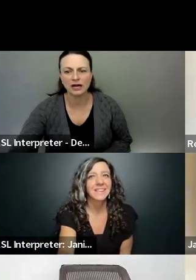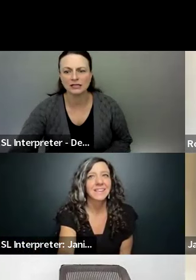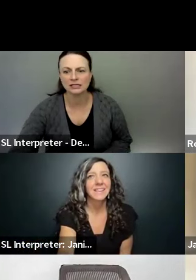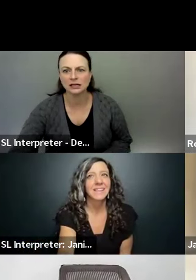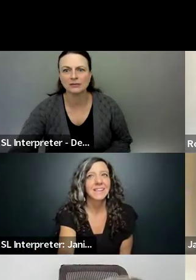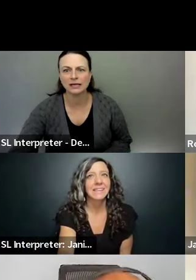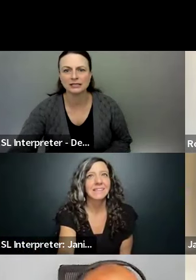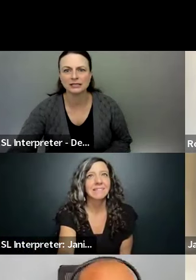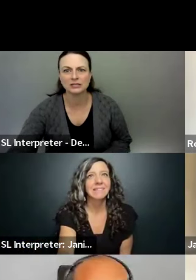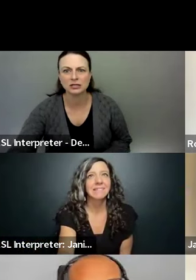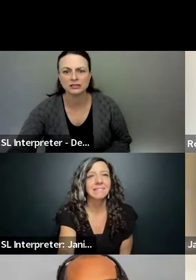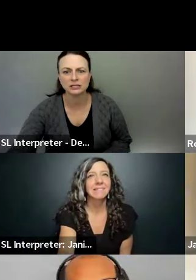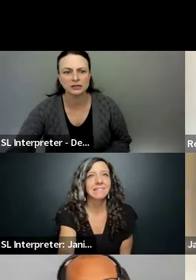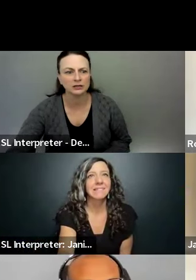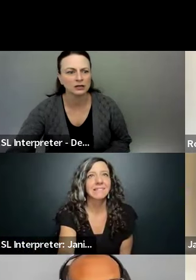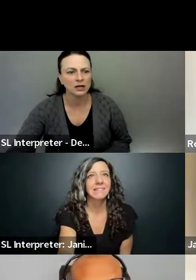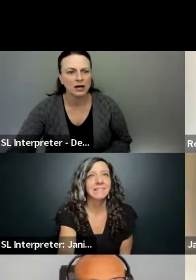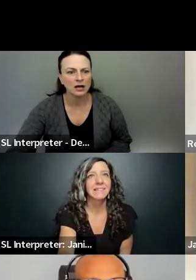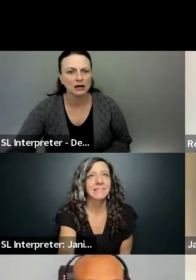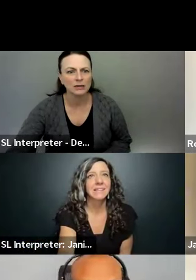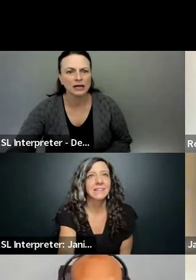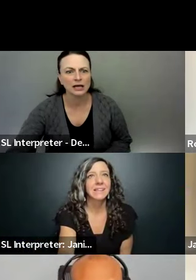We've got Anastasia's here,